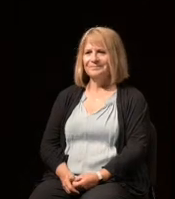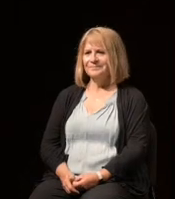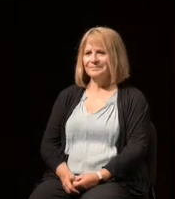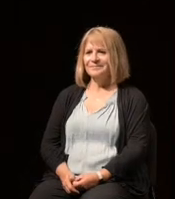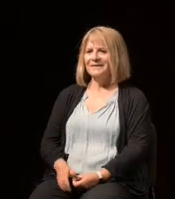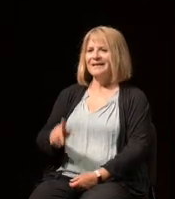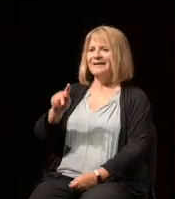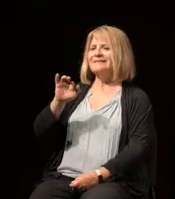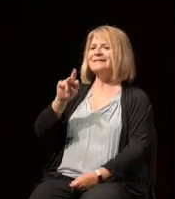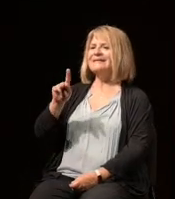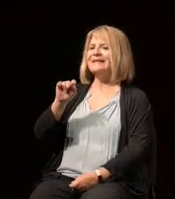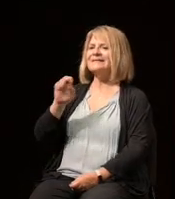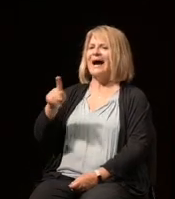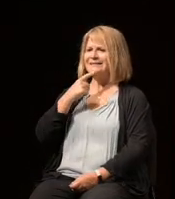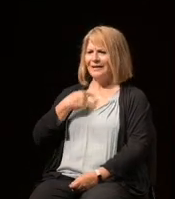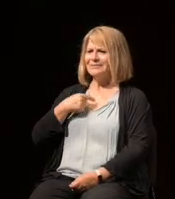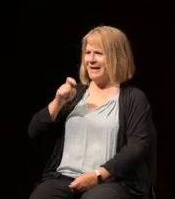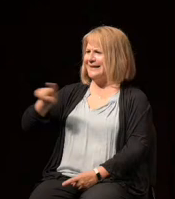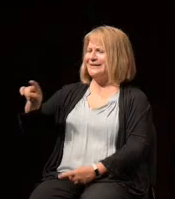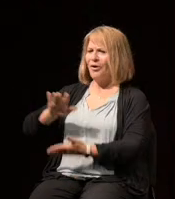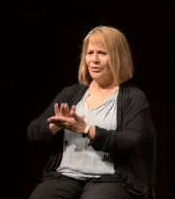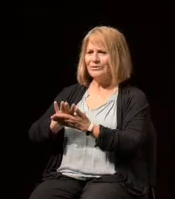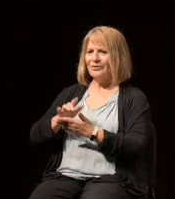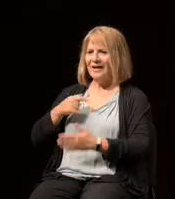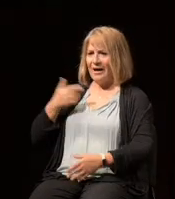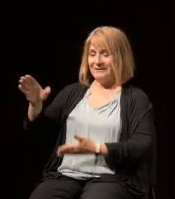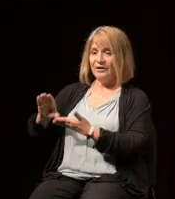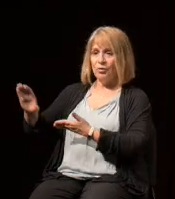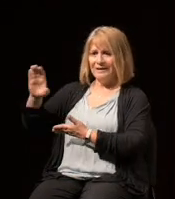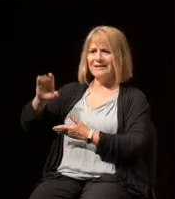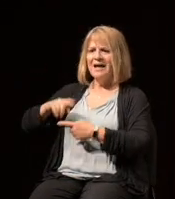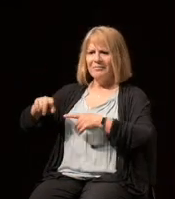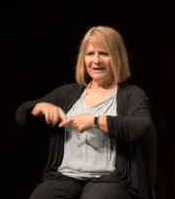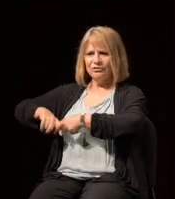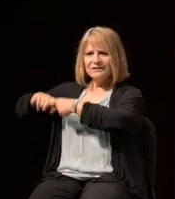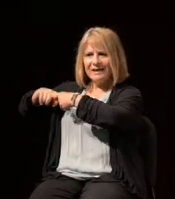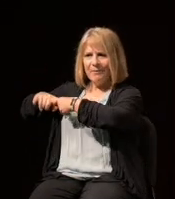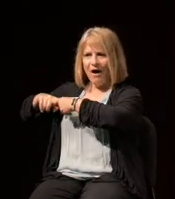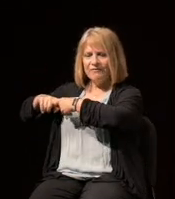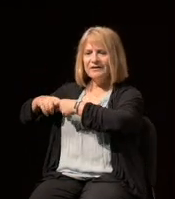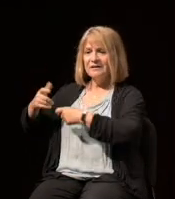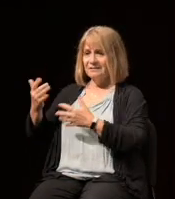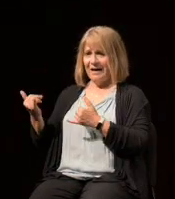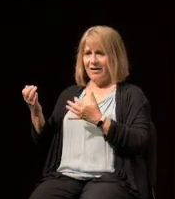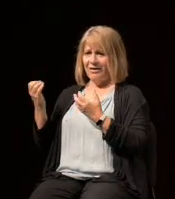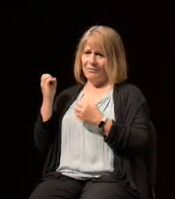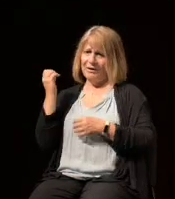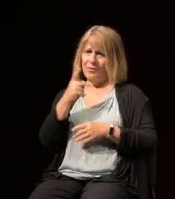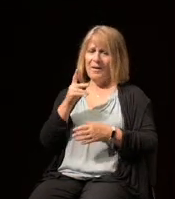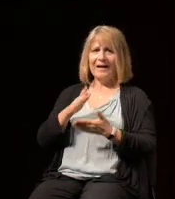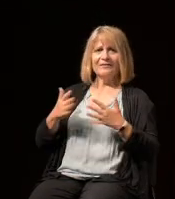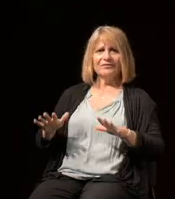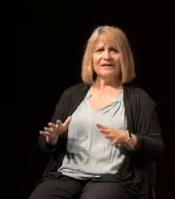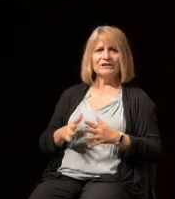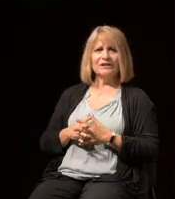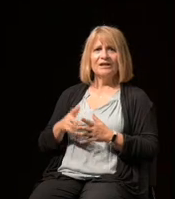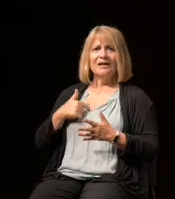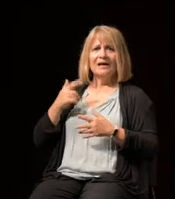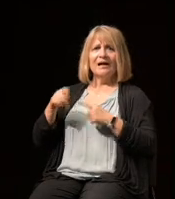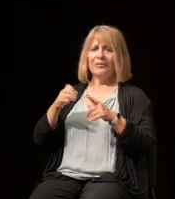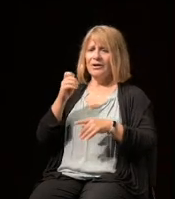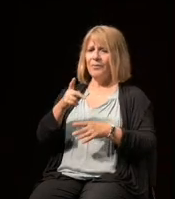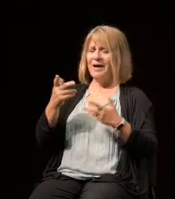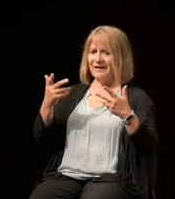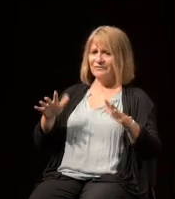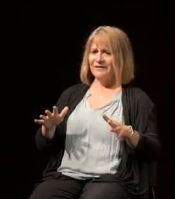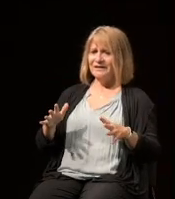and I was at Cuesta, he said, but I took some time off, and I want to go back and finish. I want to go back and finish up, and it gives